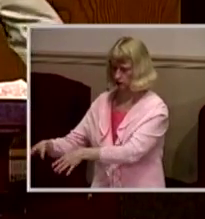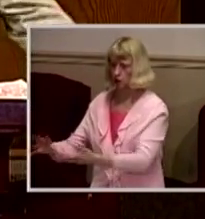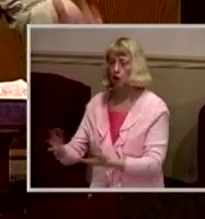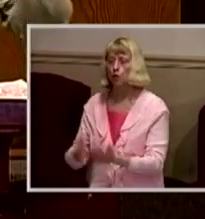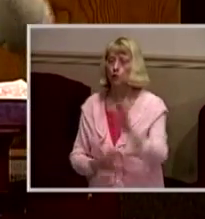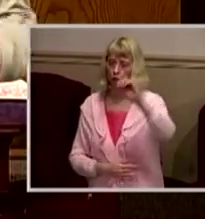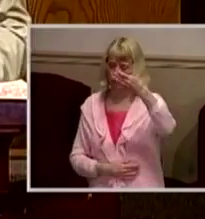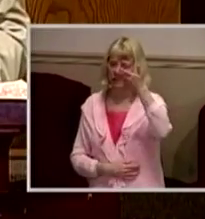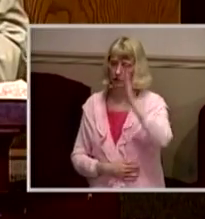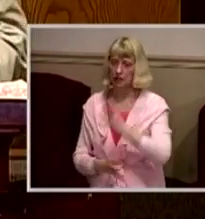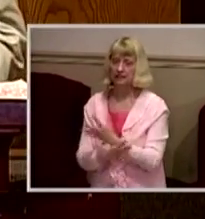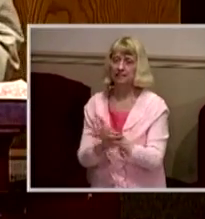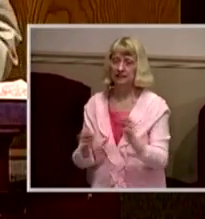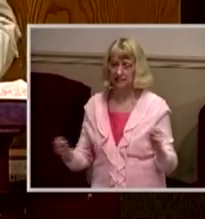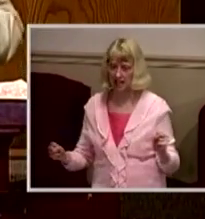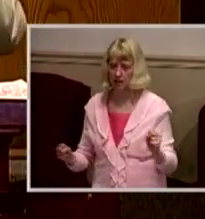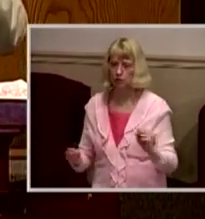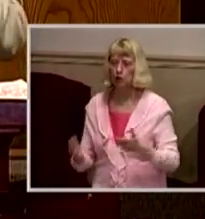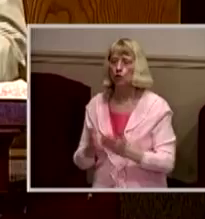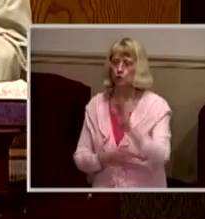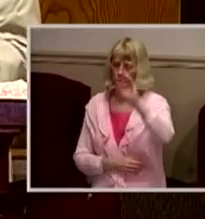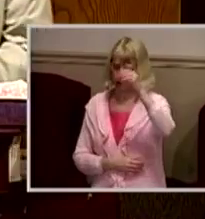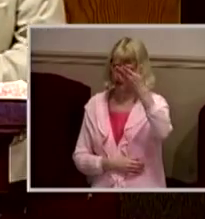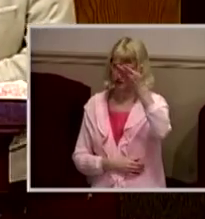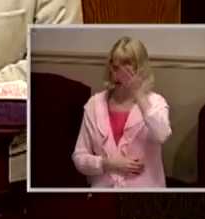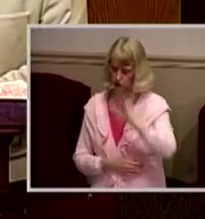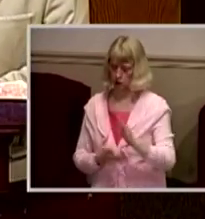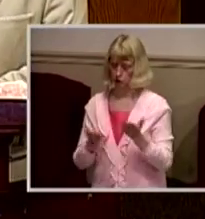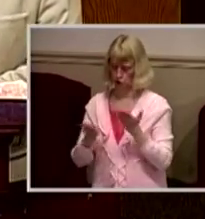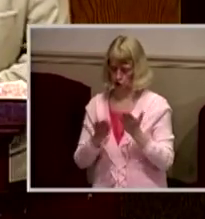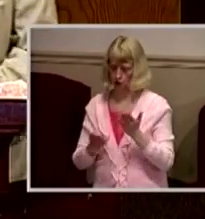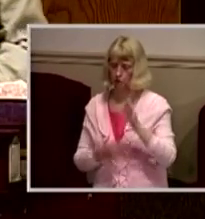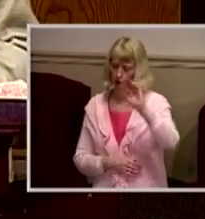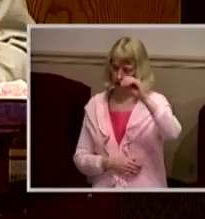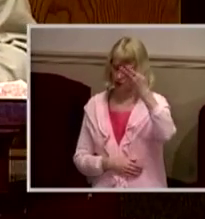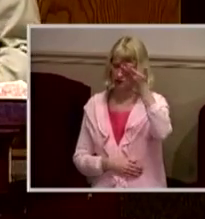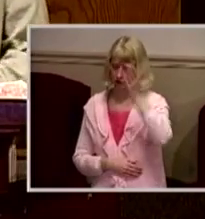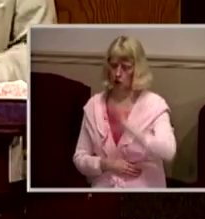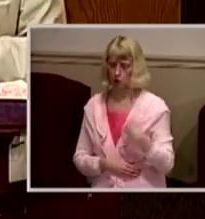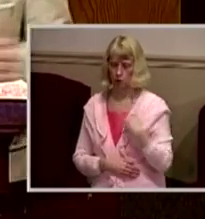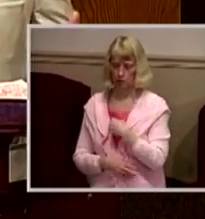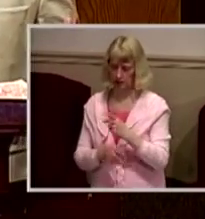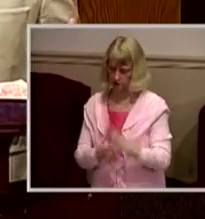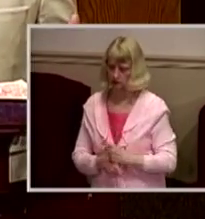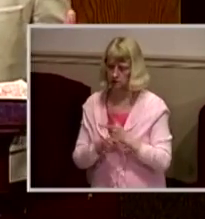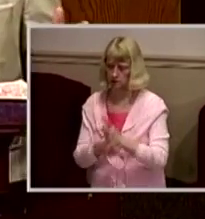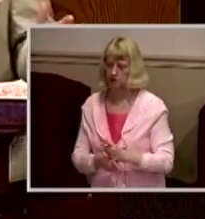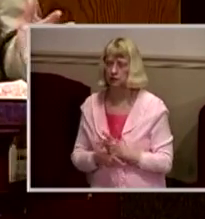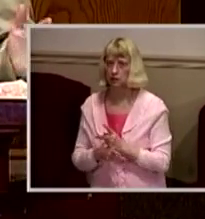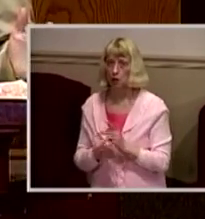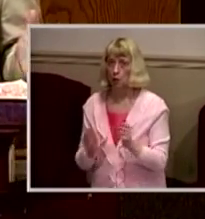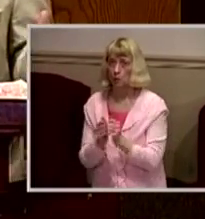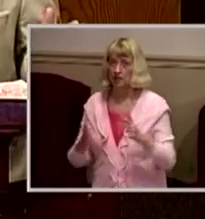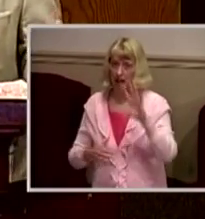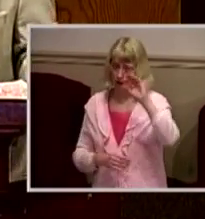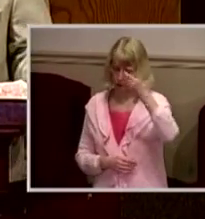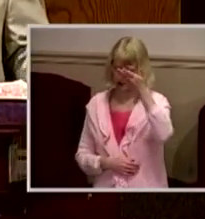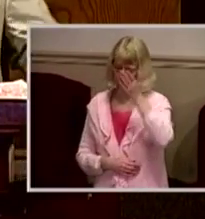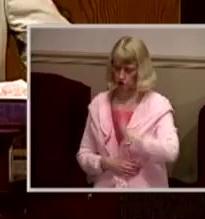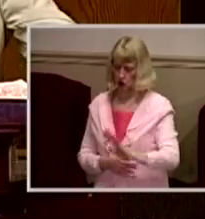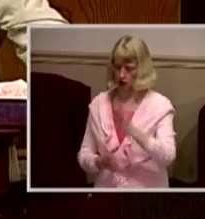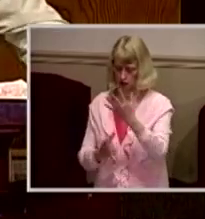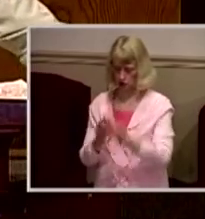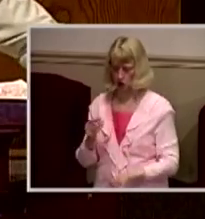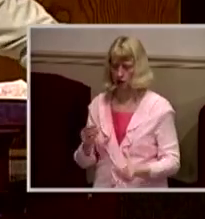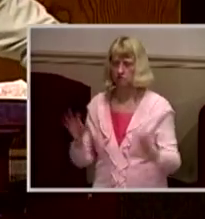grace of God, we are saved. By the grace of God, we serve. And by the grace of God, we are sustained. You take the grace of God out of the picture, ladies and